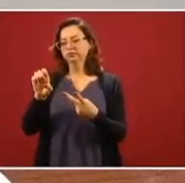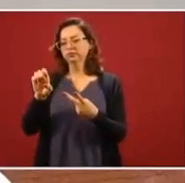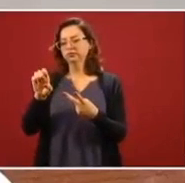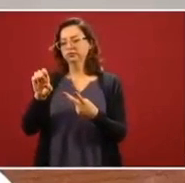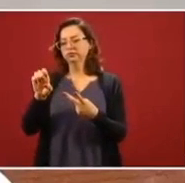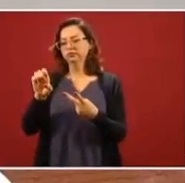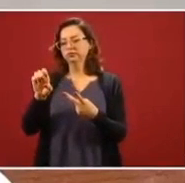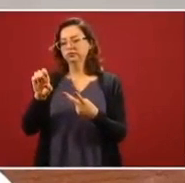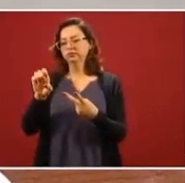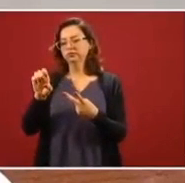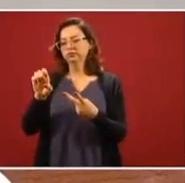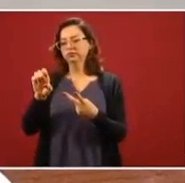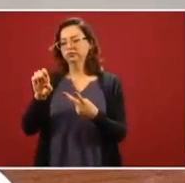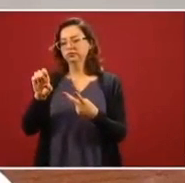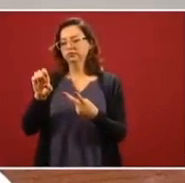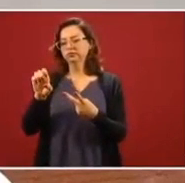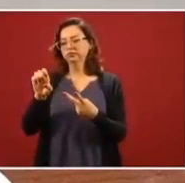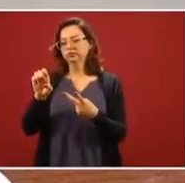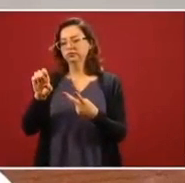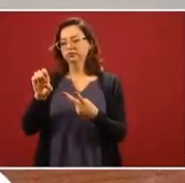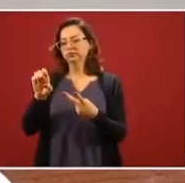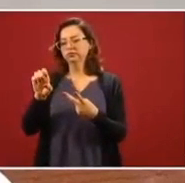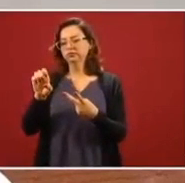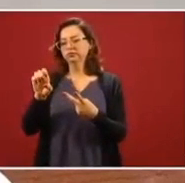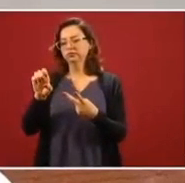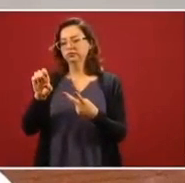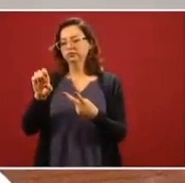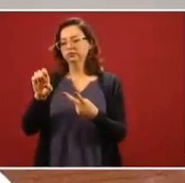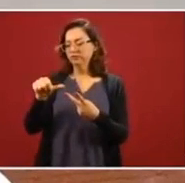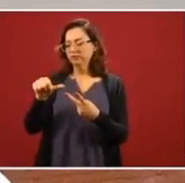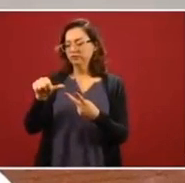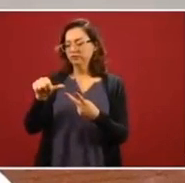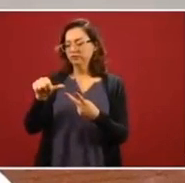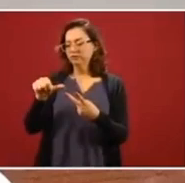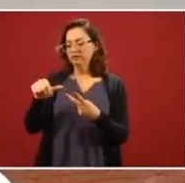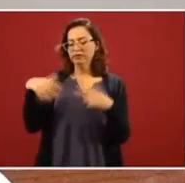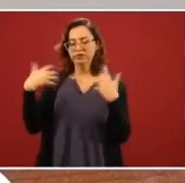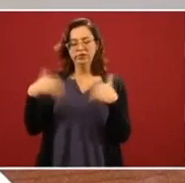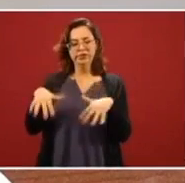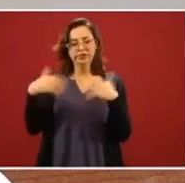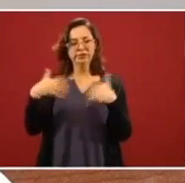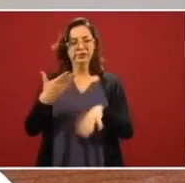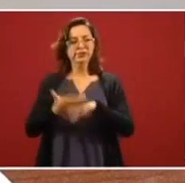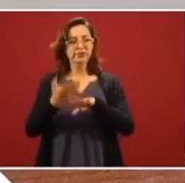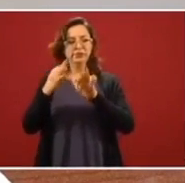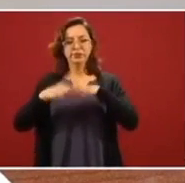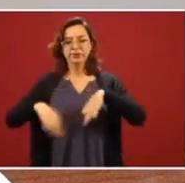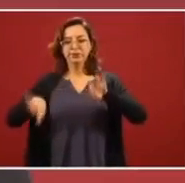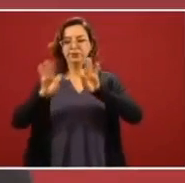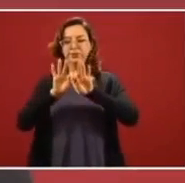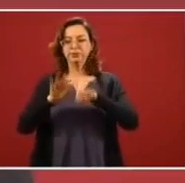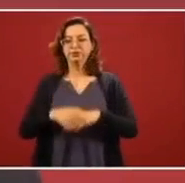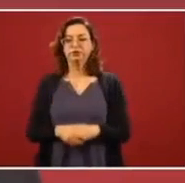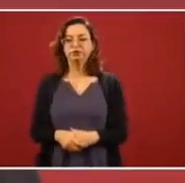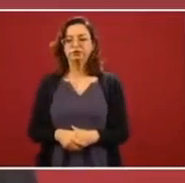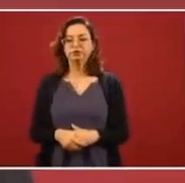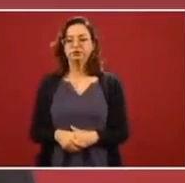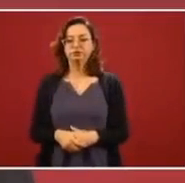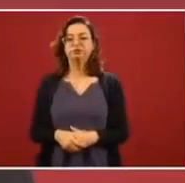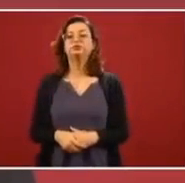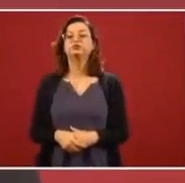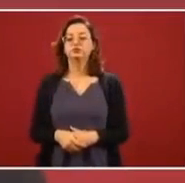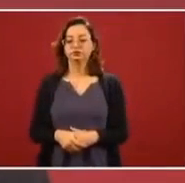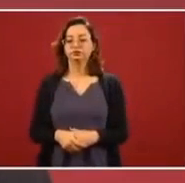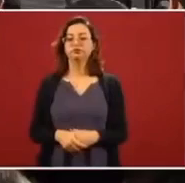Nacional. and the other is the Secretary of National Defense. Sí. Y sí